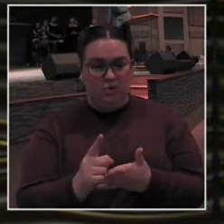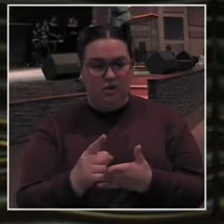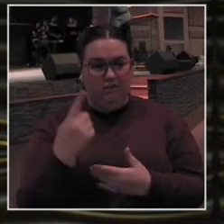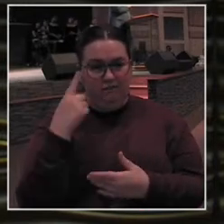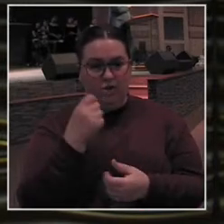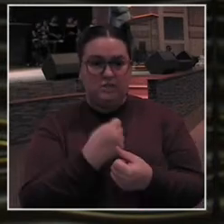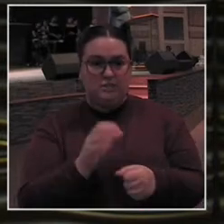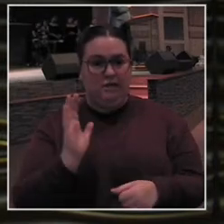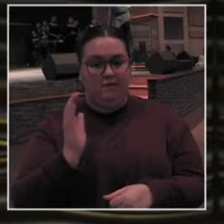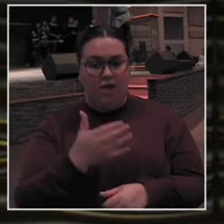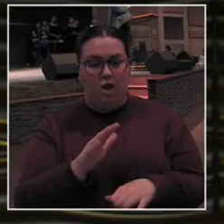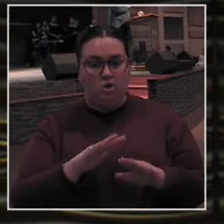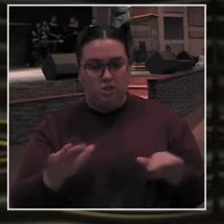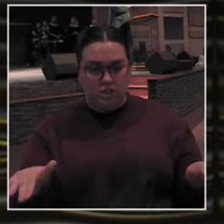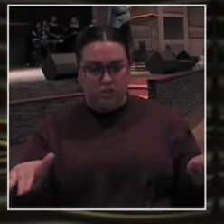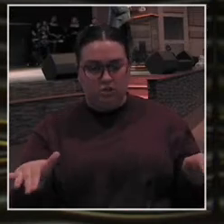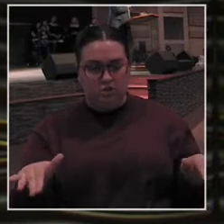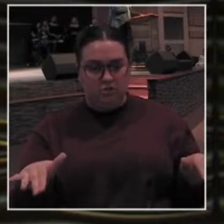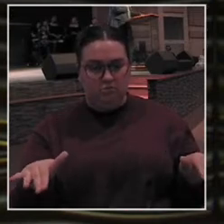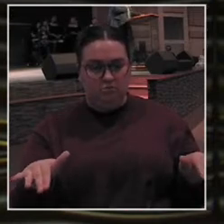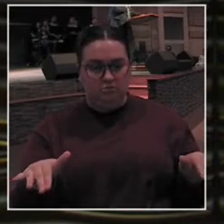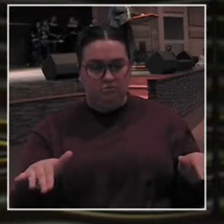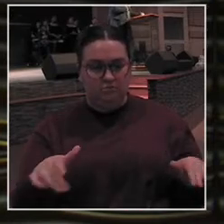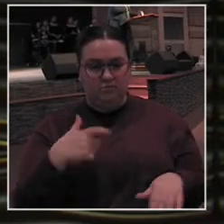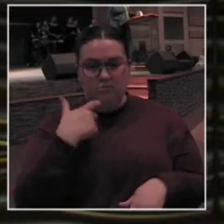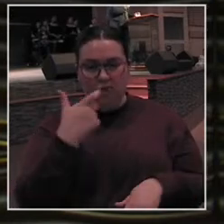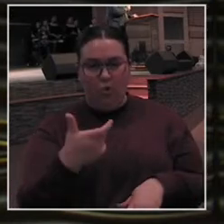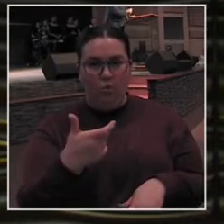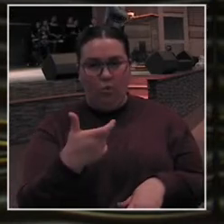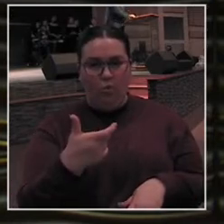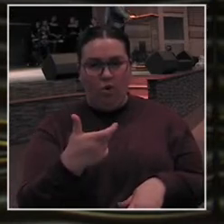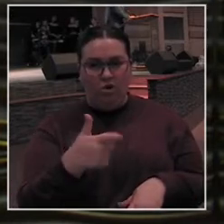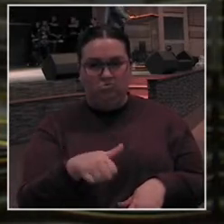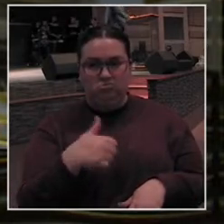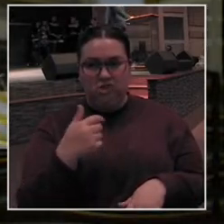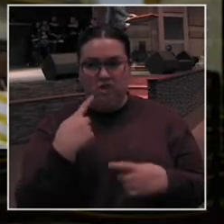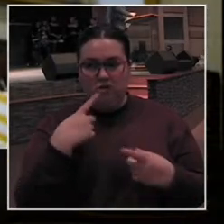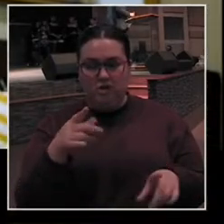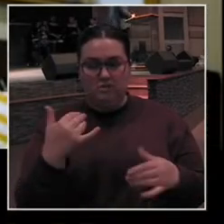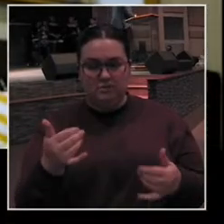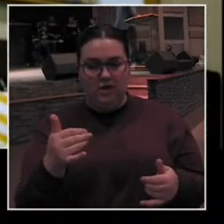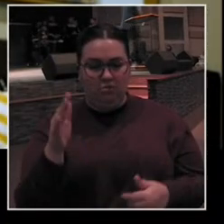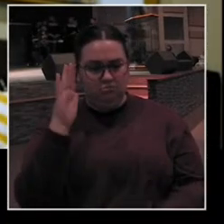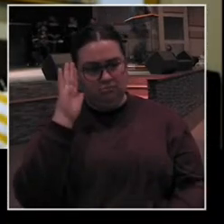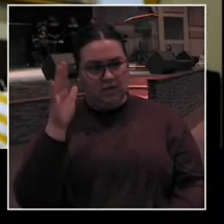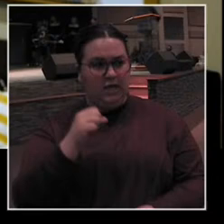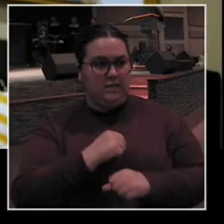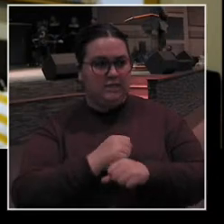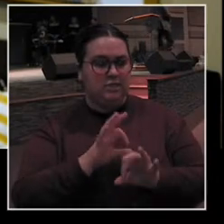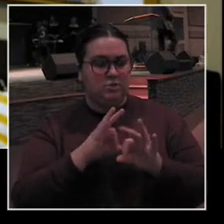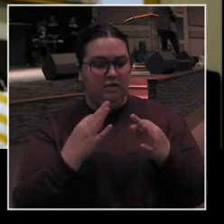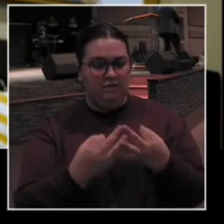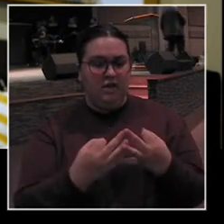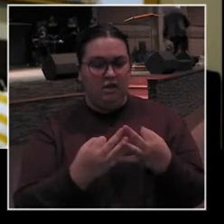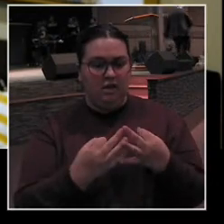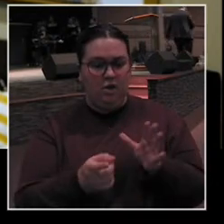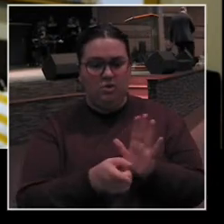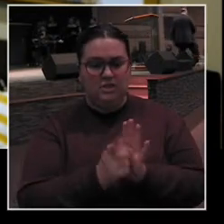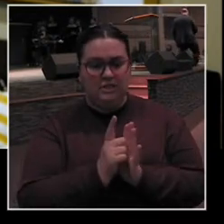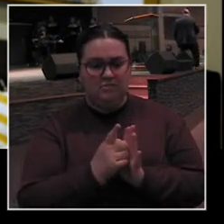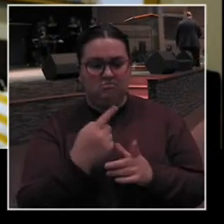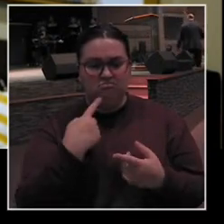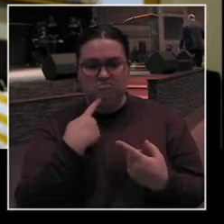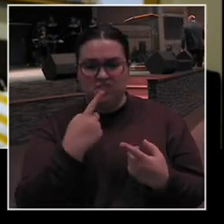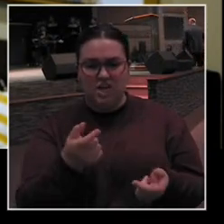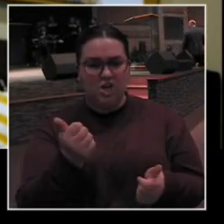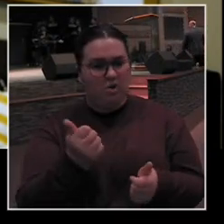this great fund. And if you'll turn your attention to the screen for the rest of our announcements today. Hey, Sanctuary family, I just want to take a moment to update